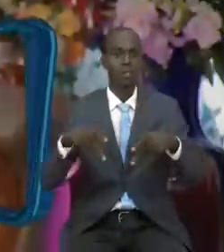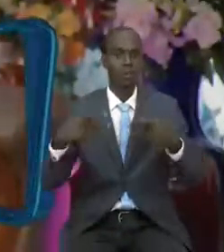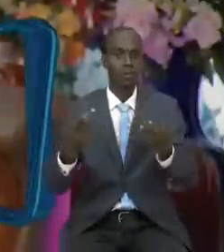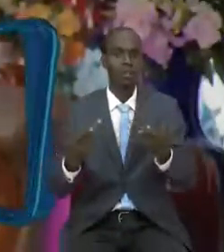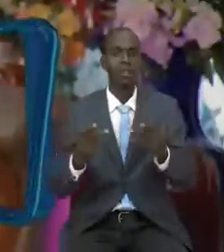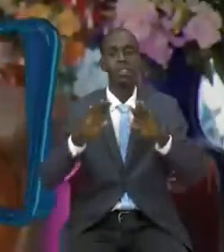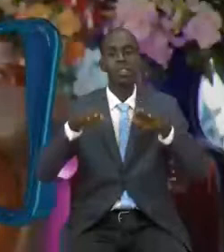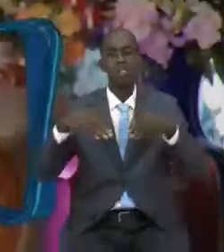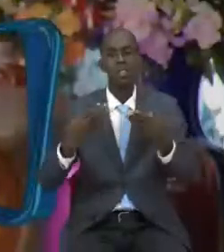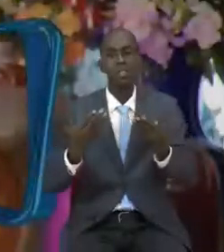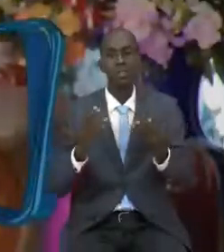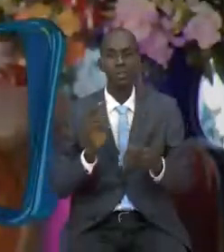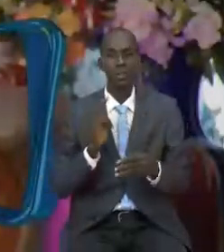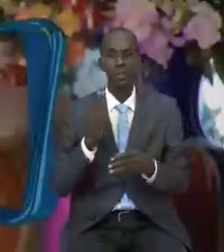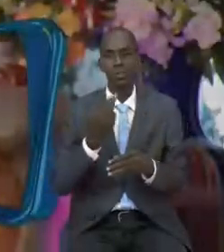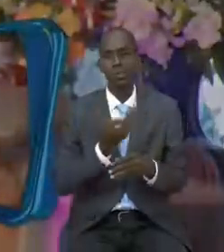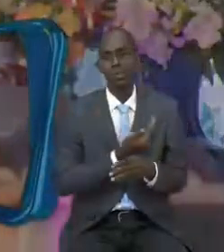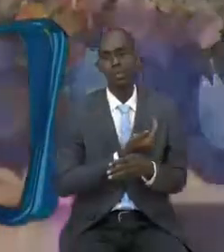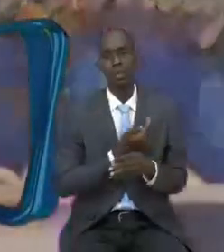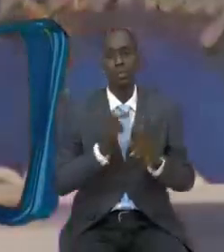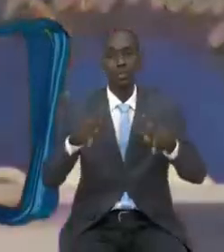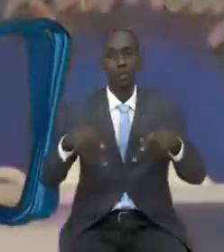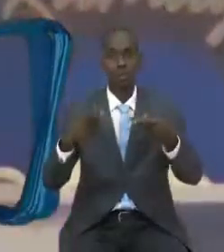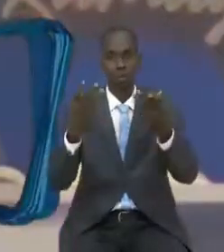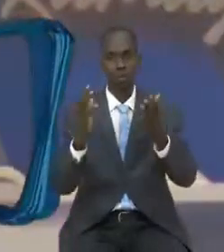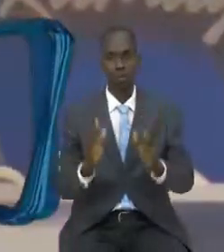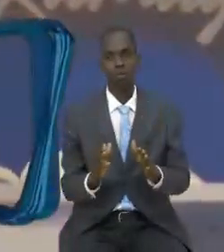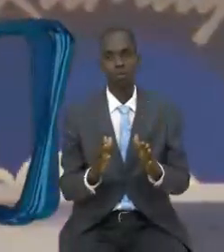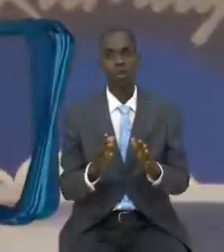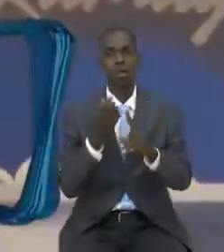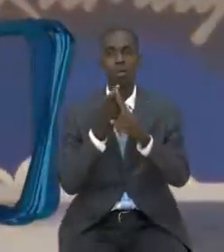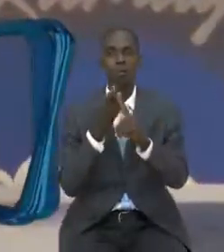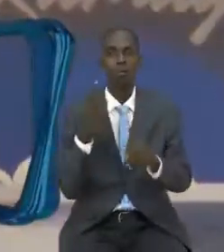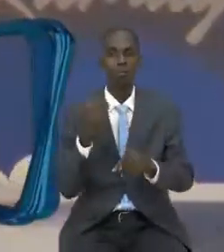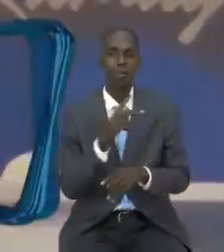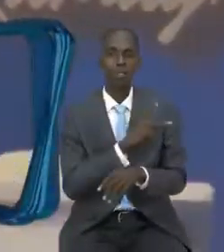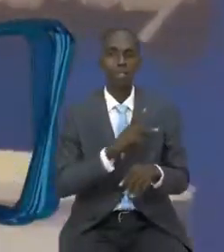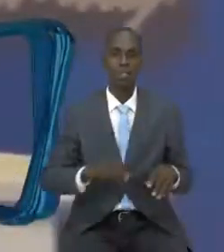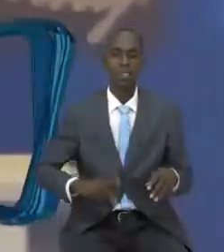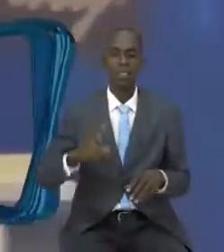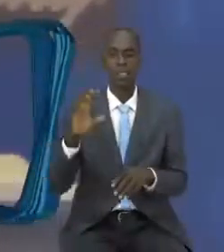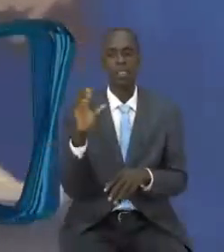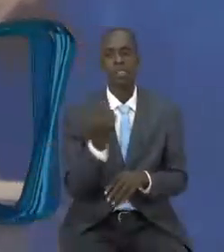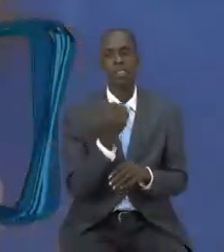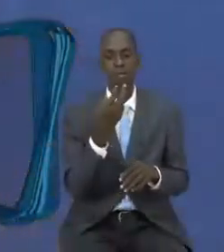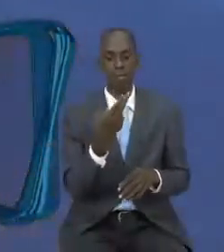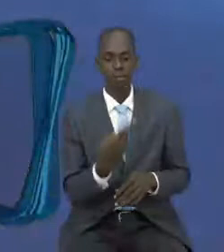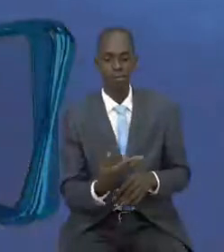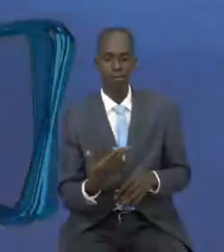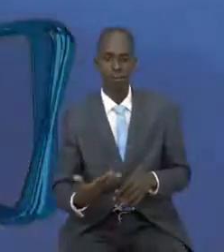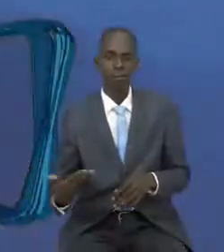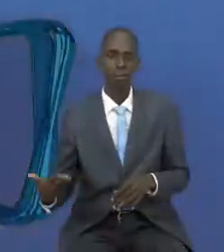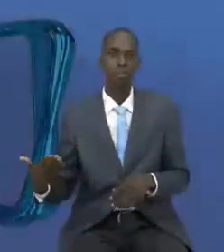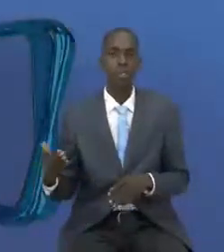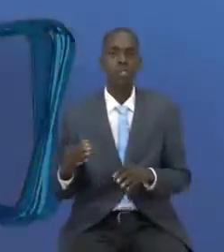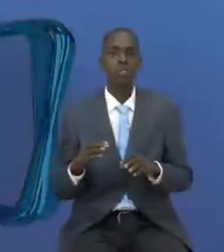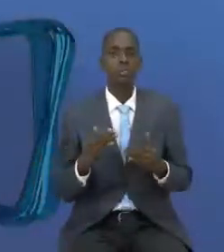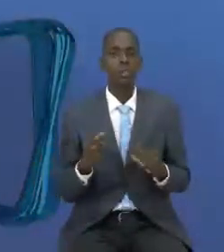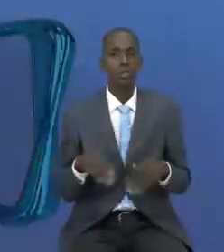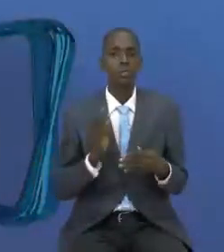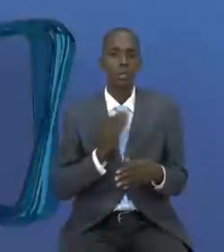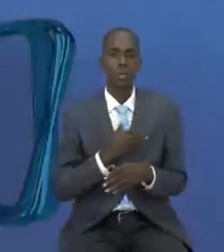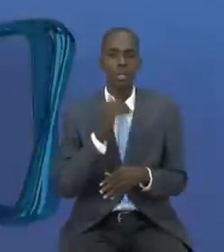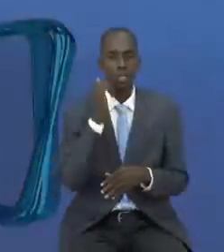us our daily bread. Supply from the king's resources. Let's come to number one.